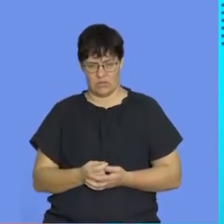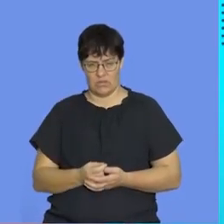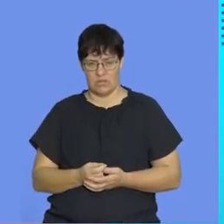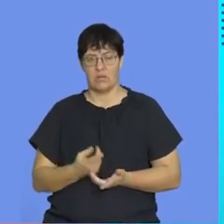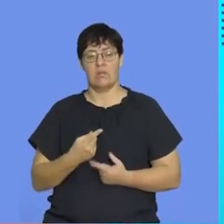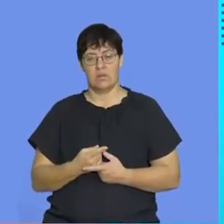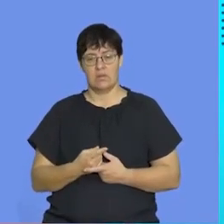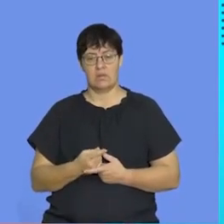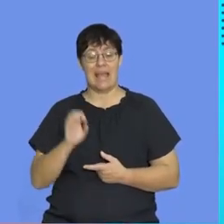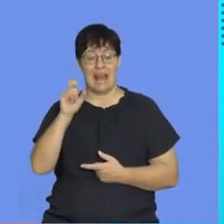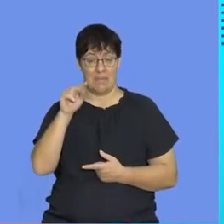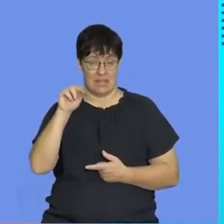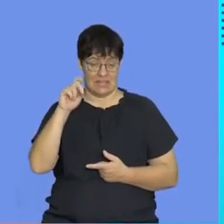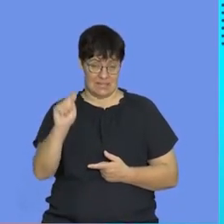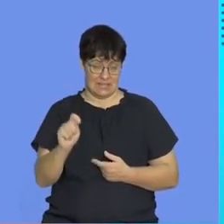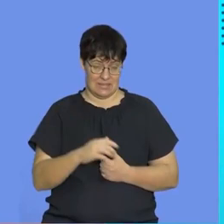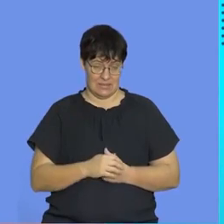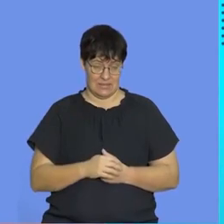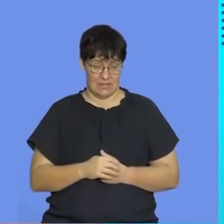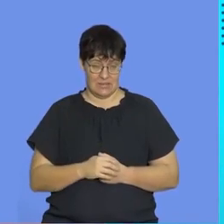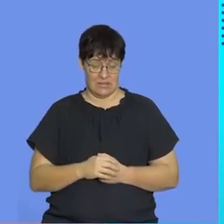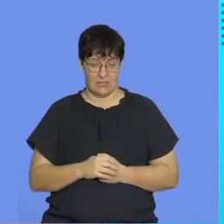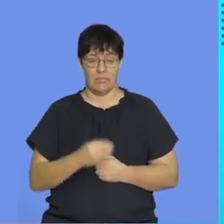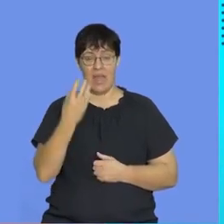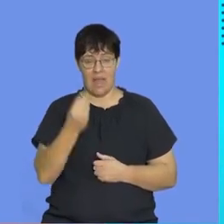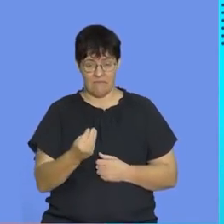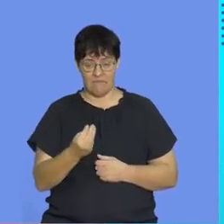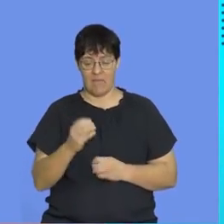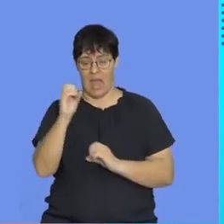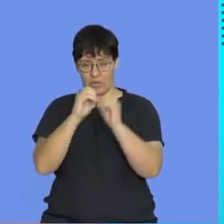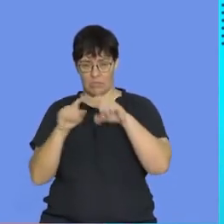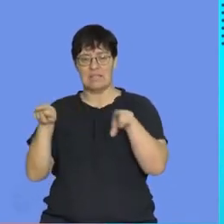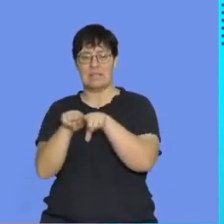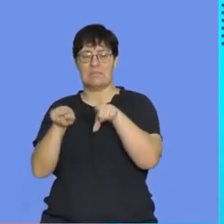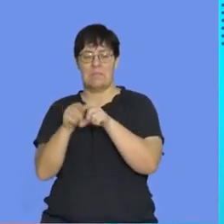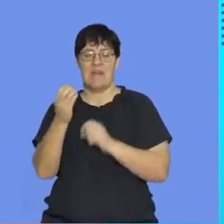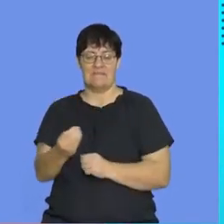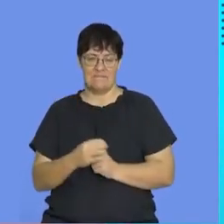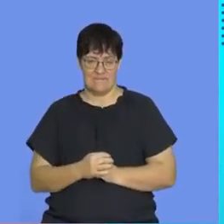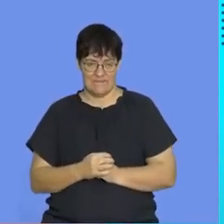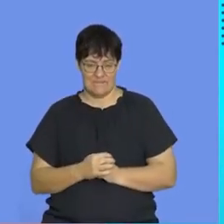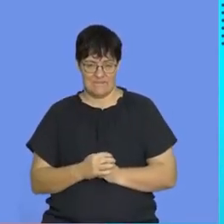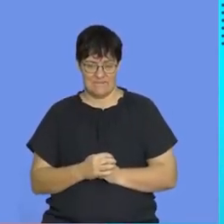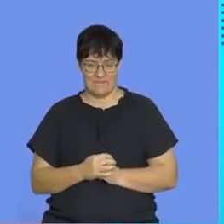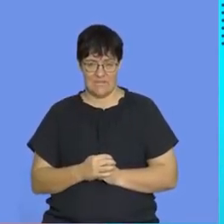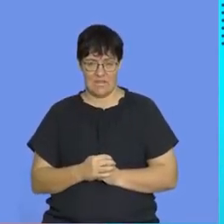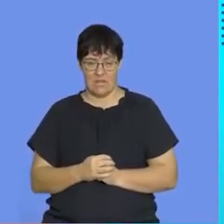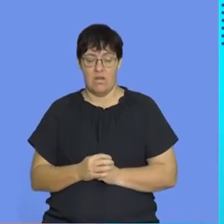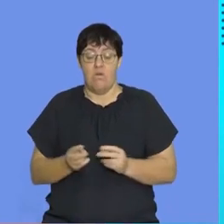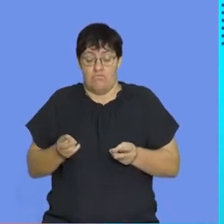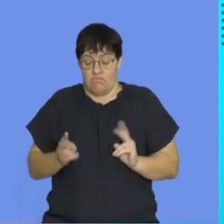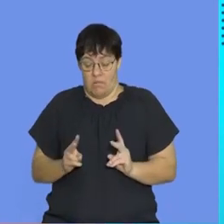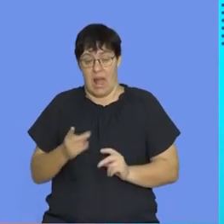is an element, okay? Now, we know that elements consist of atoms of the same kind, but in its nature,